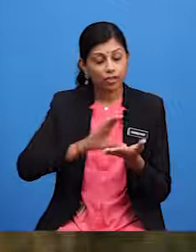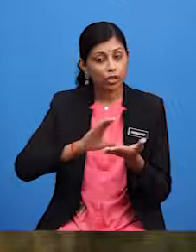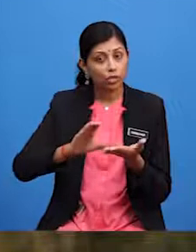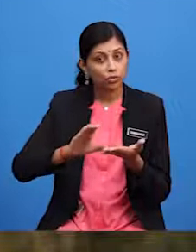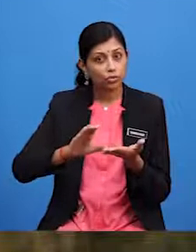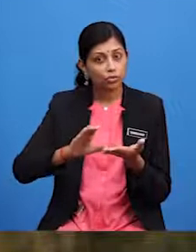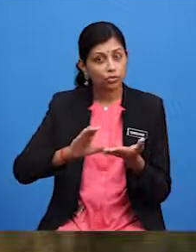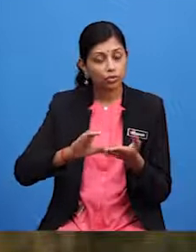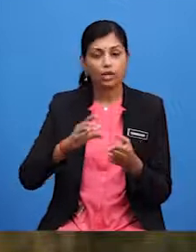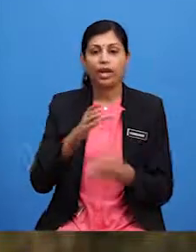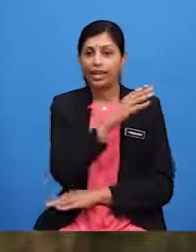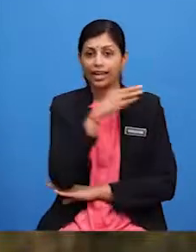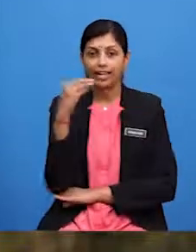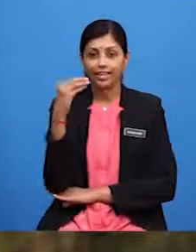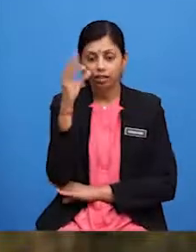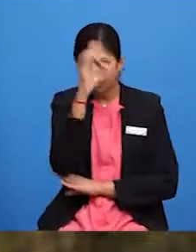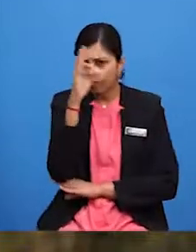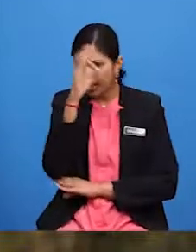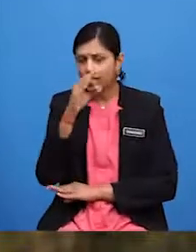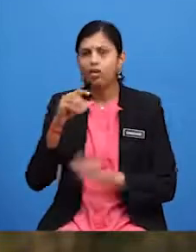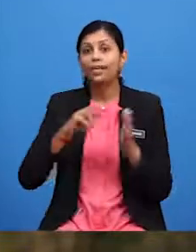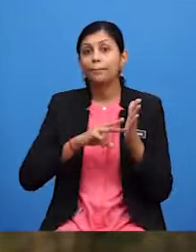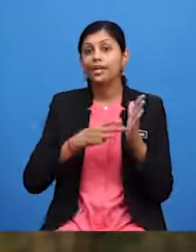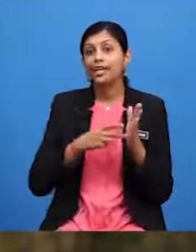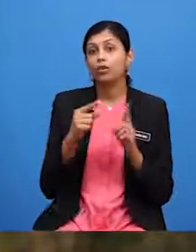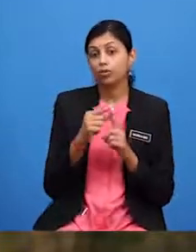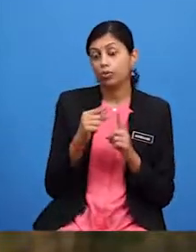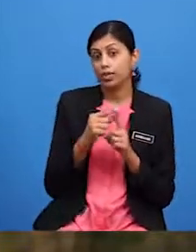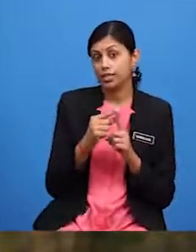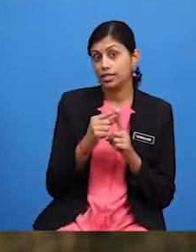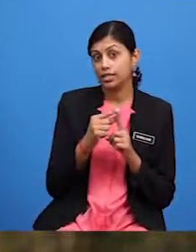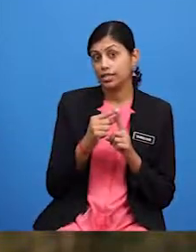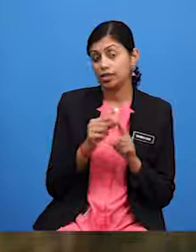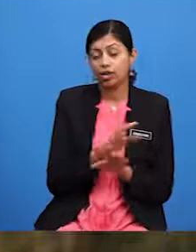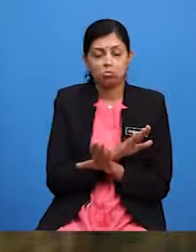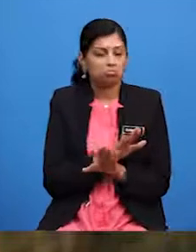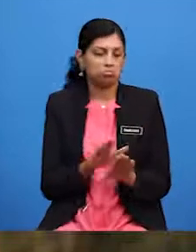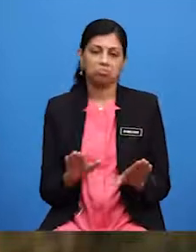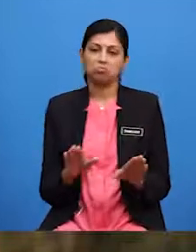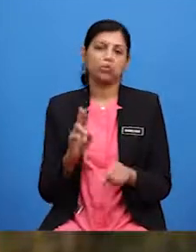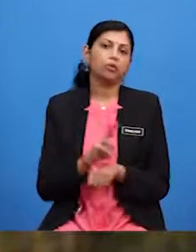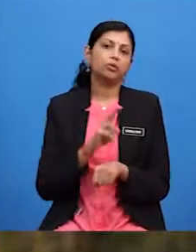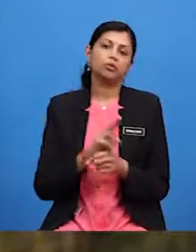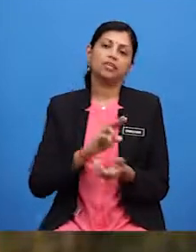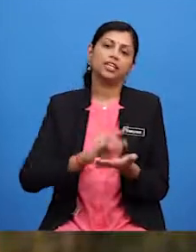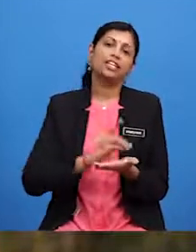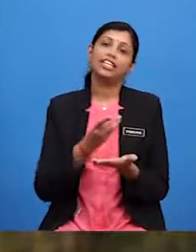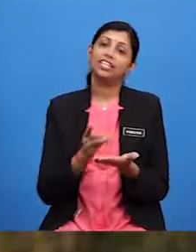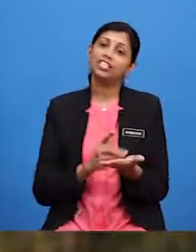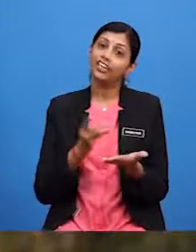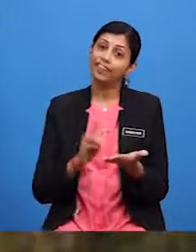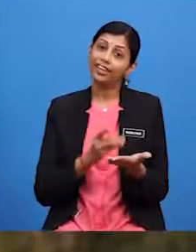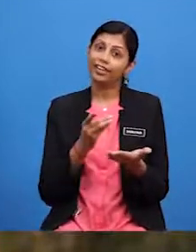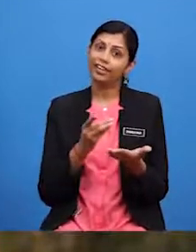the meaning of some of the difficult words without using a dictionary. Isn't that